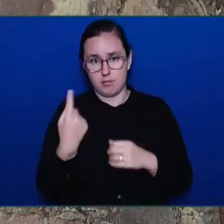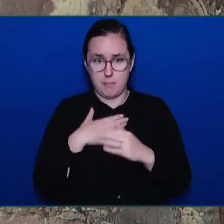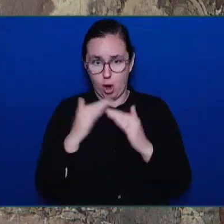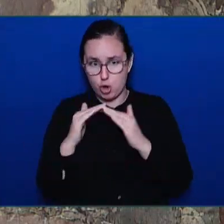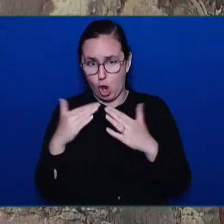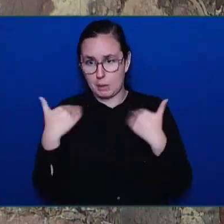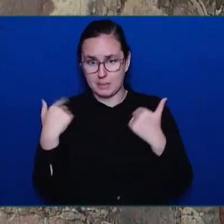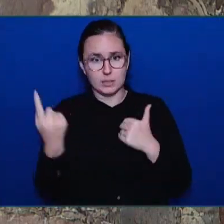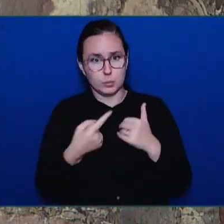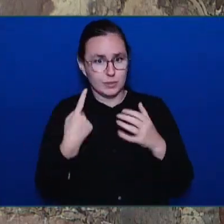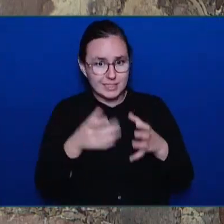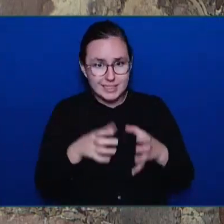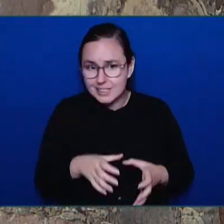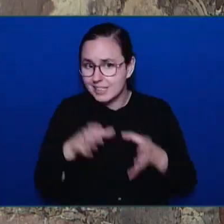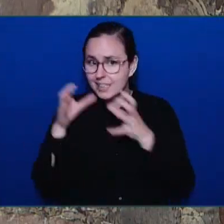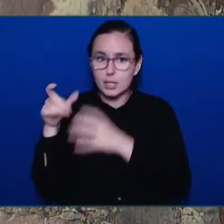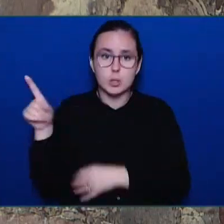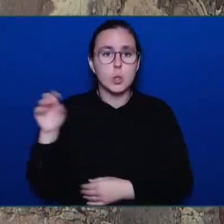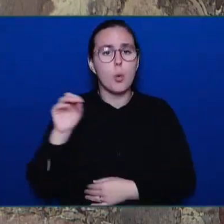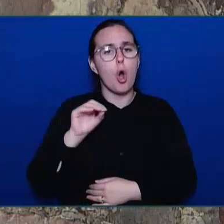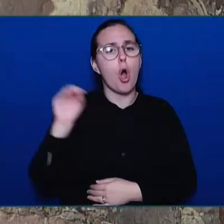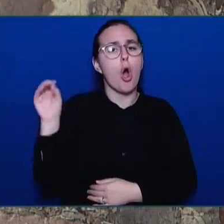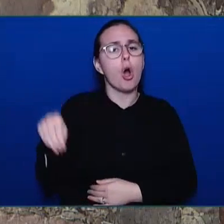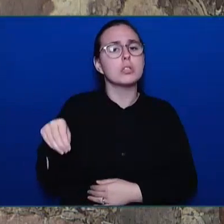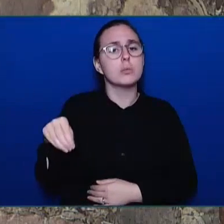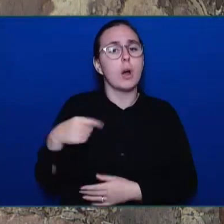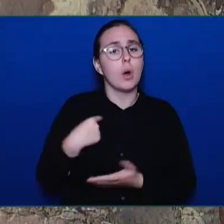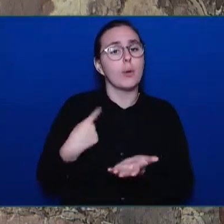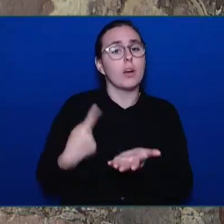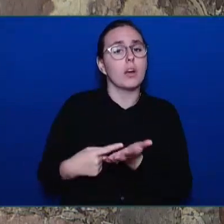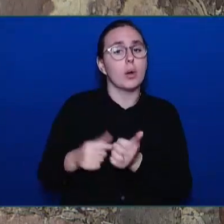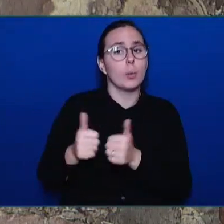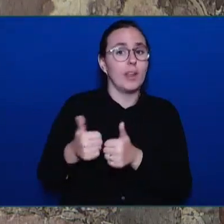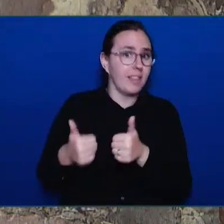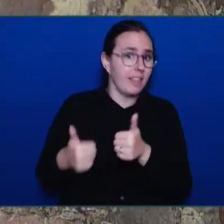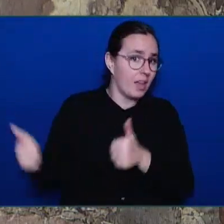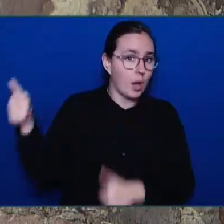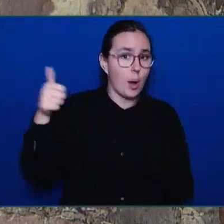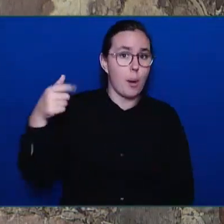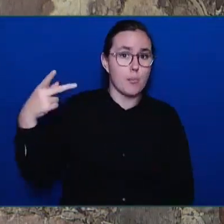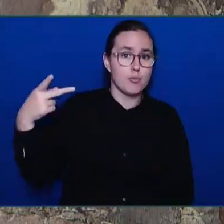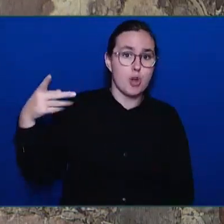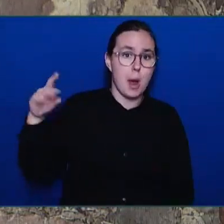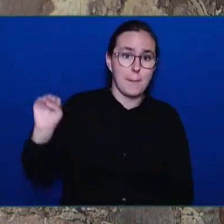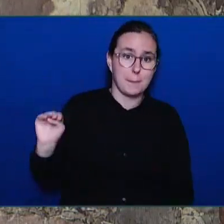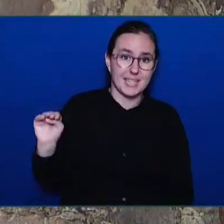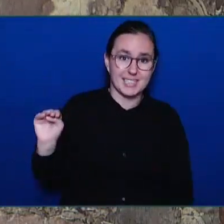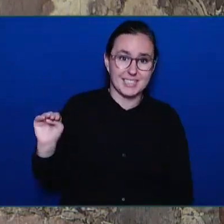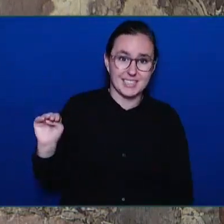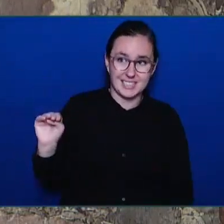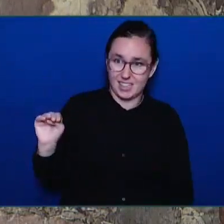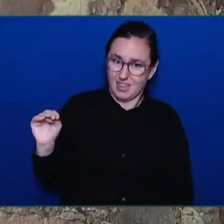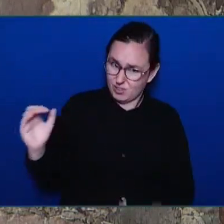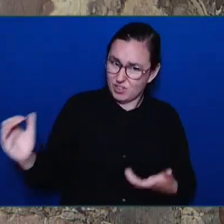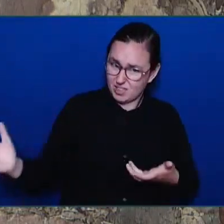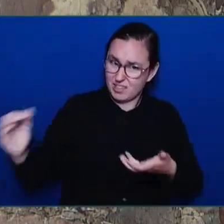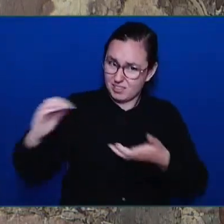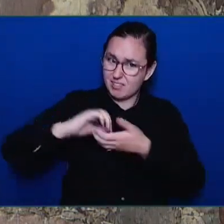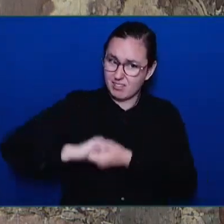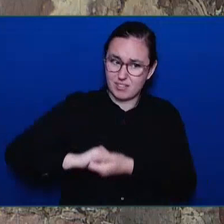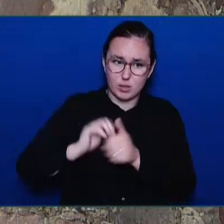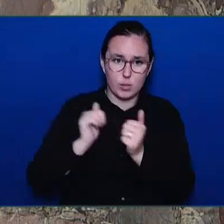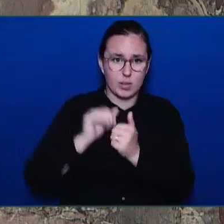the issues facing British Columbia where we need a strong federal partner. Health was certainly one of them, and then we joined with all the premiers across Canada that are